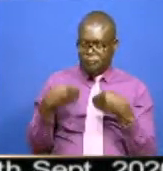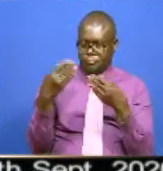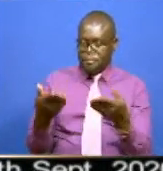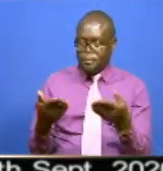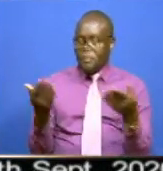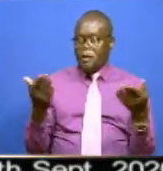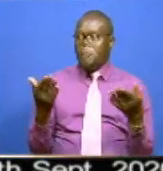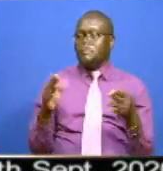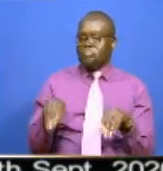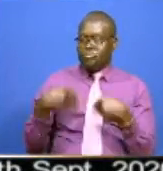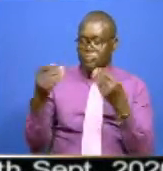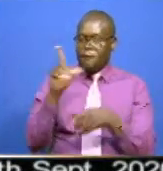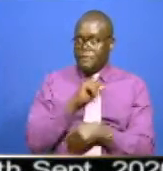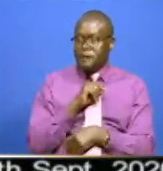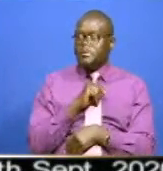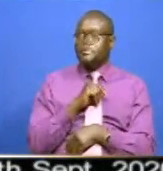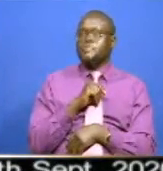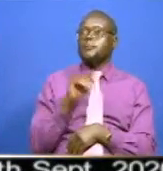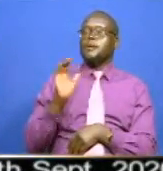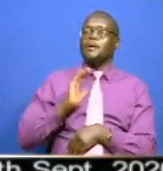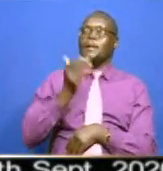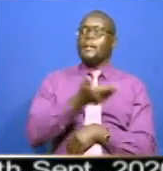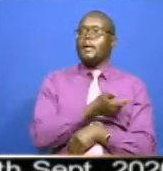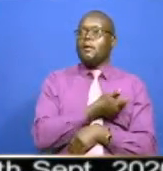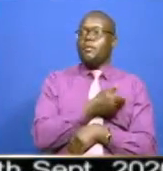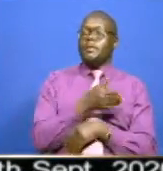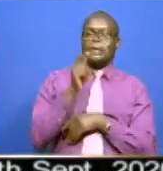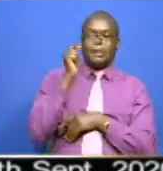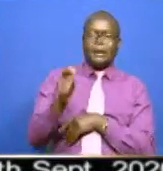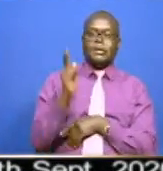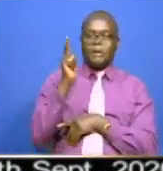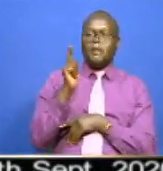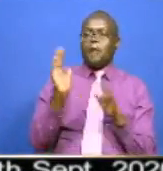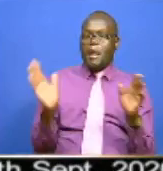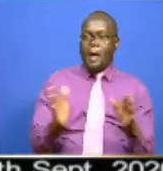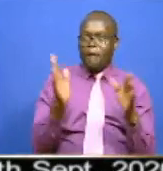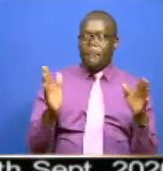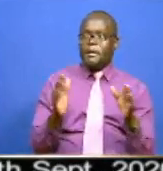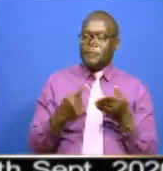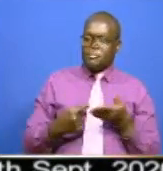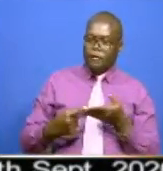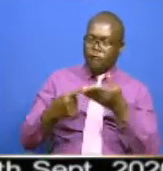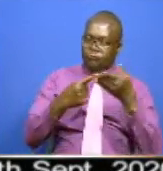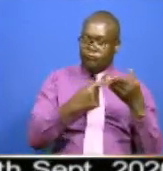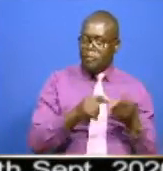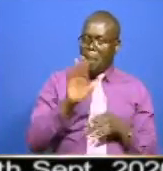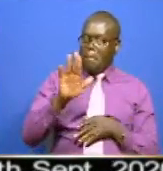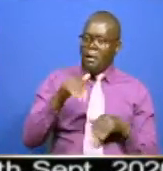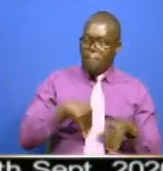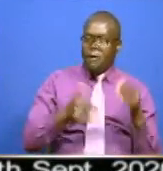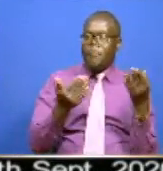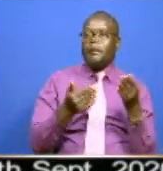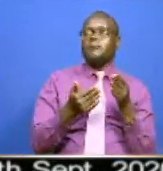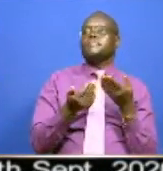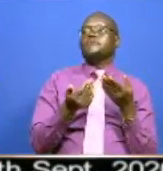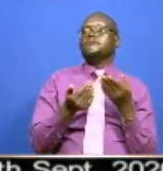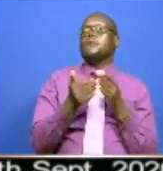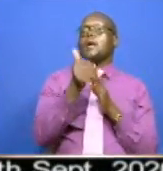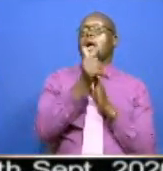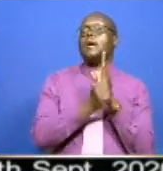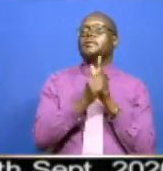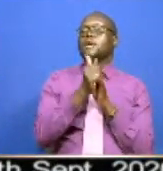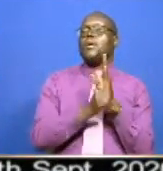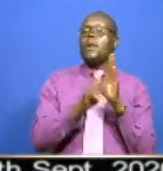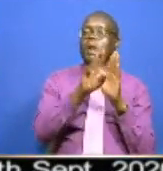were referred to the Departmental Committee on Justice and Legal Affairs for consideration pursuant to the provisions of